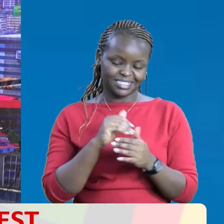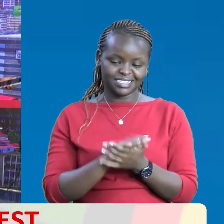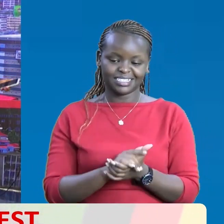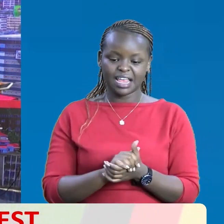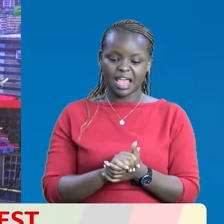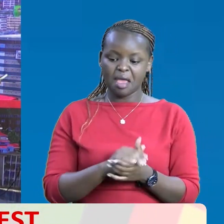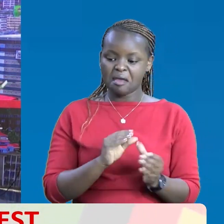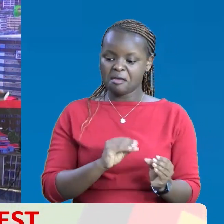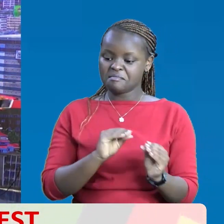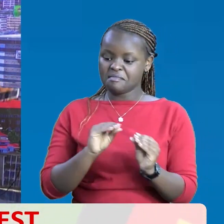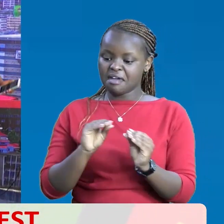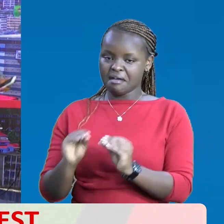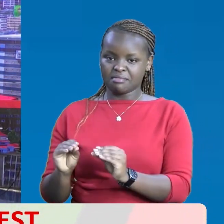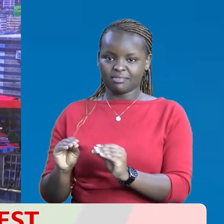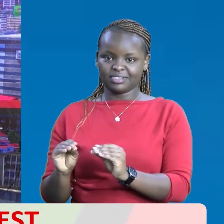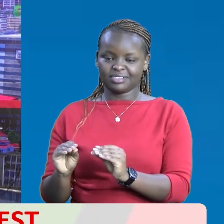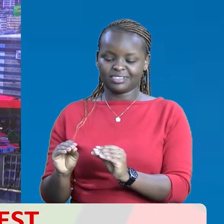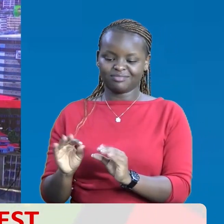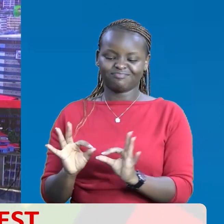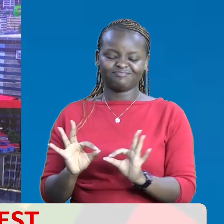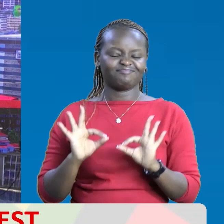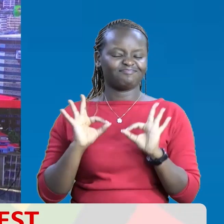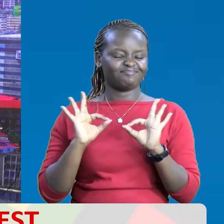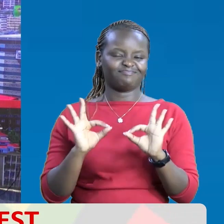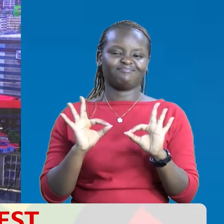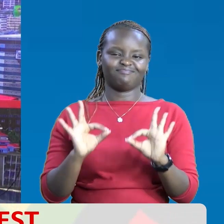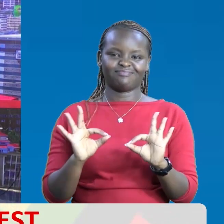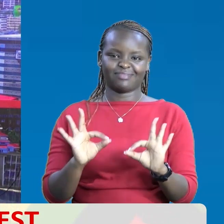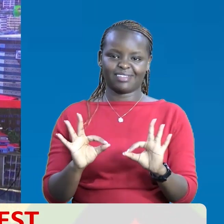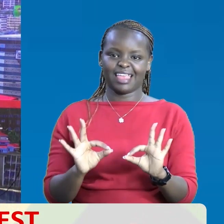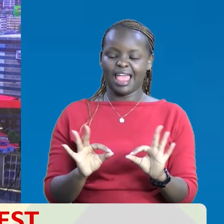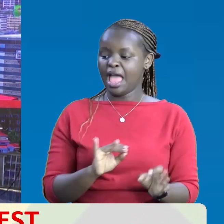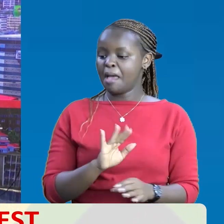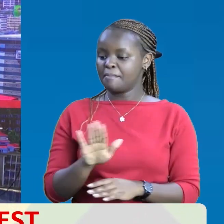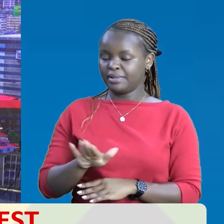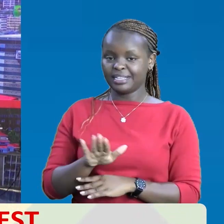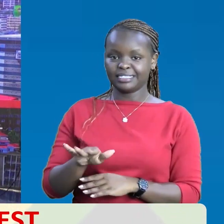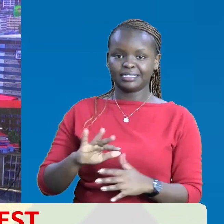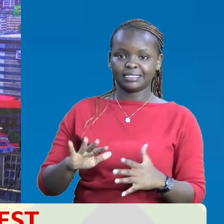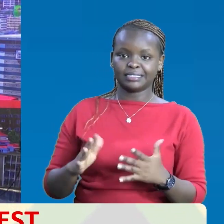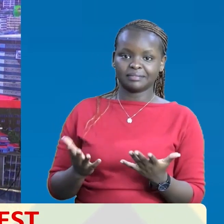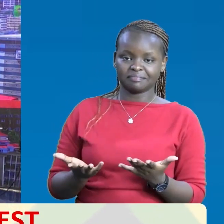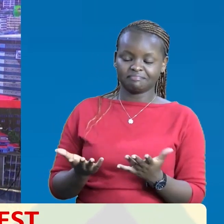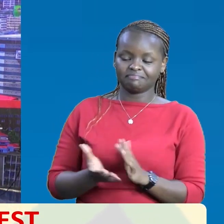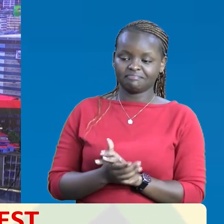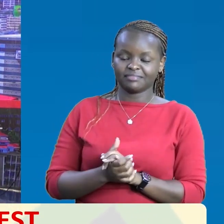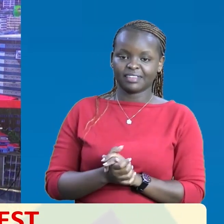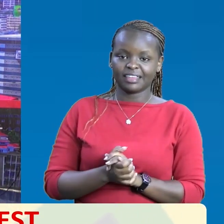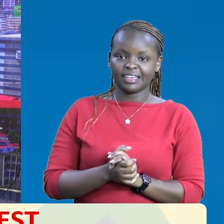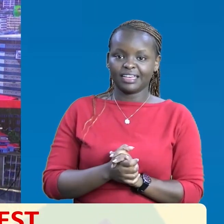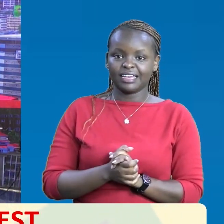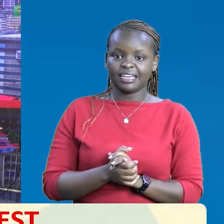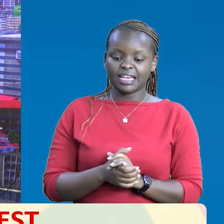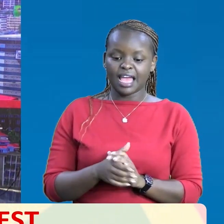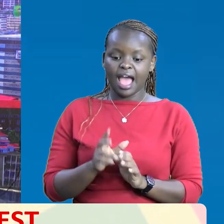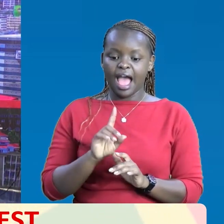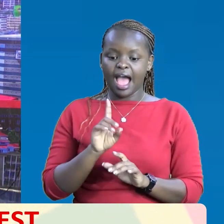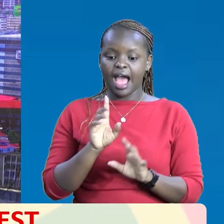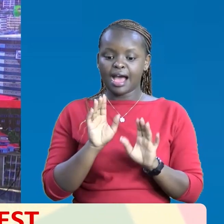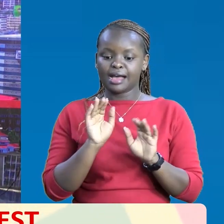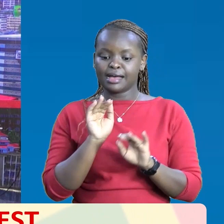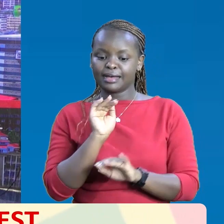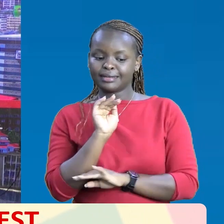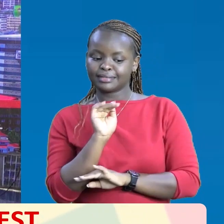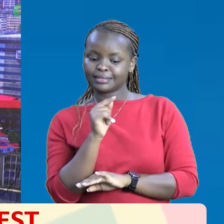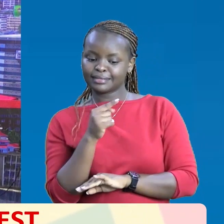ameng'ara hiyo siku ati anafika mahali alafu Monday fulani hadi unajiuliza